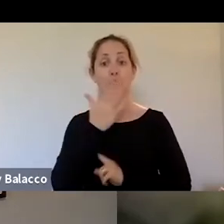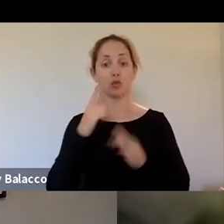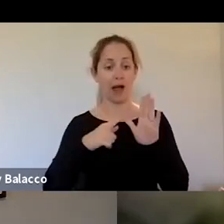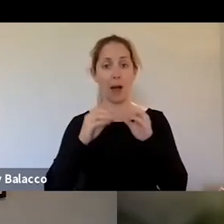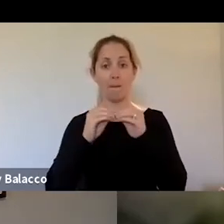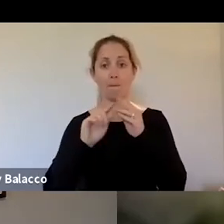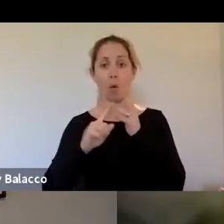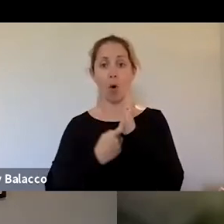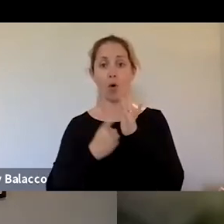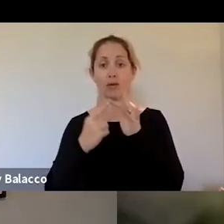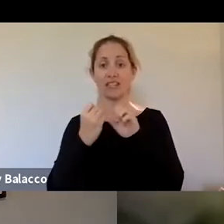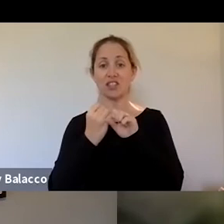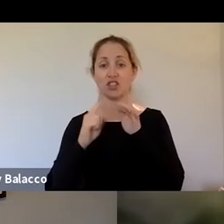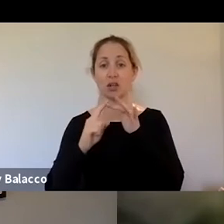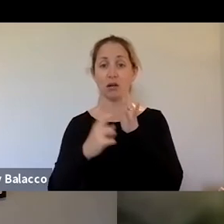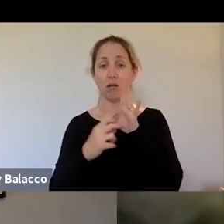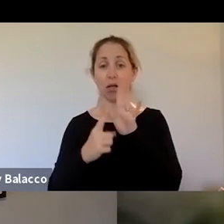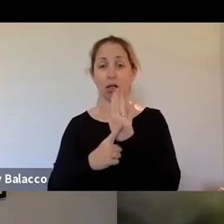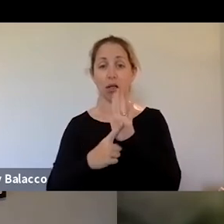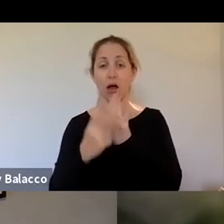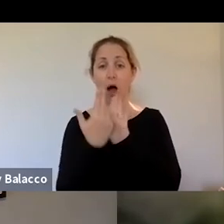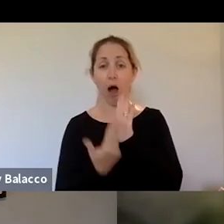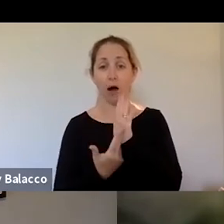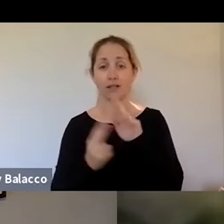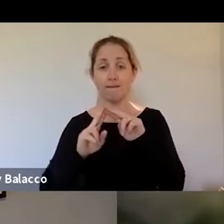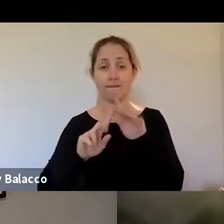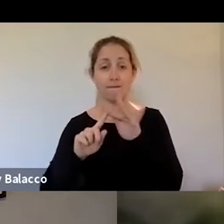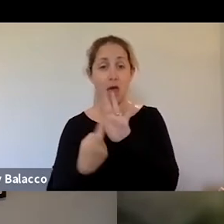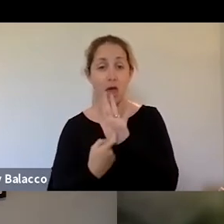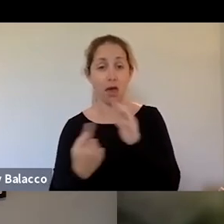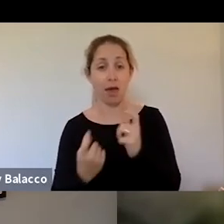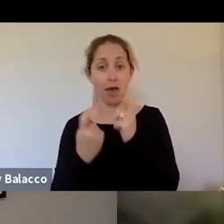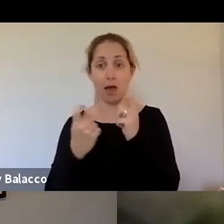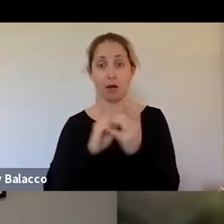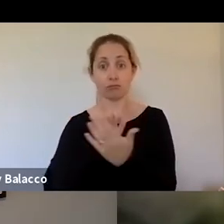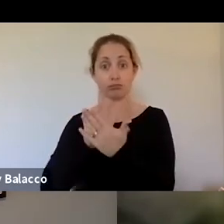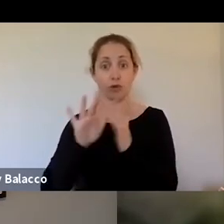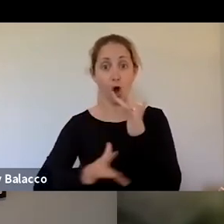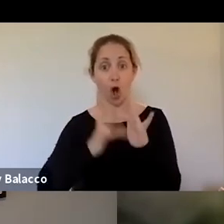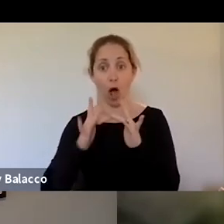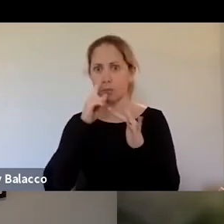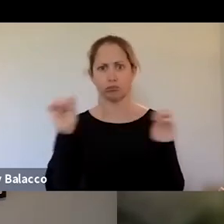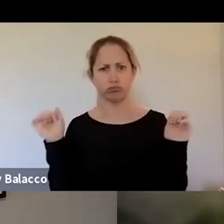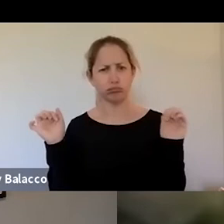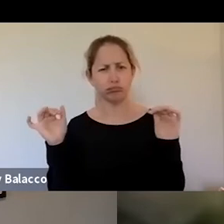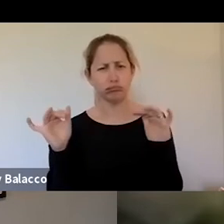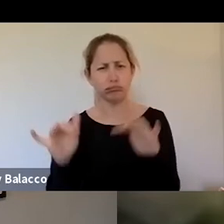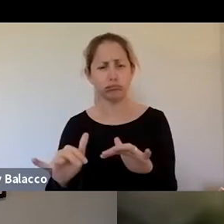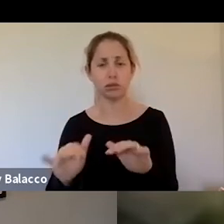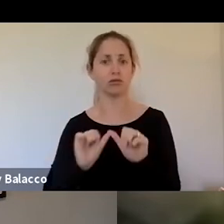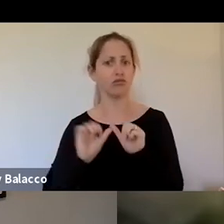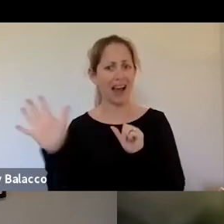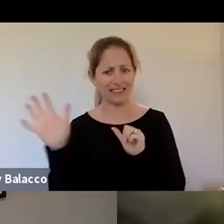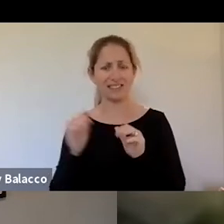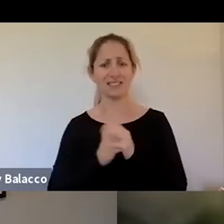reach. So there's sort of still more to, I guess, unpack and understand. And the Australia Council is